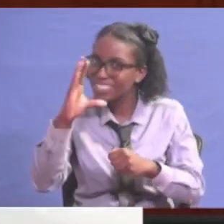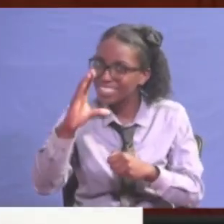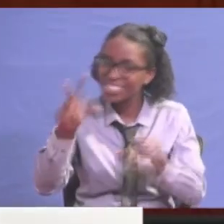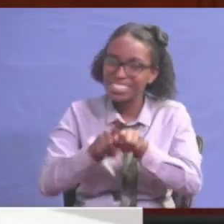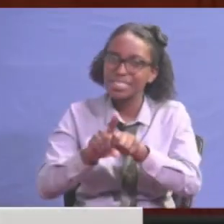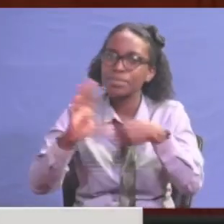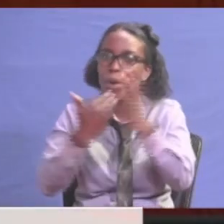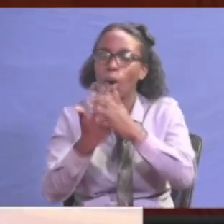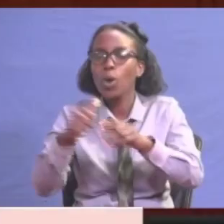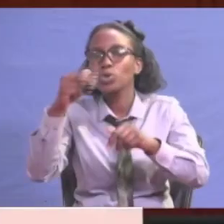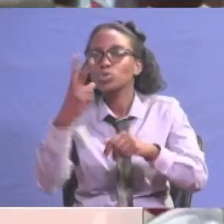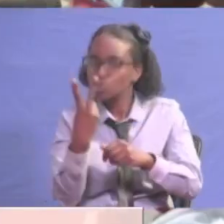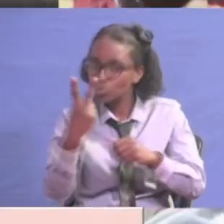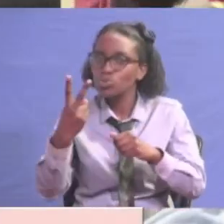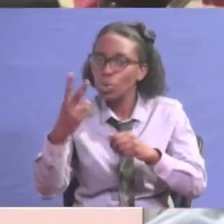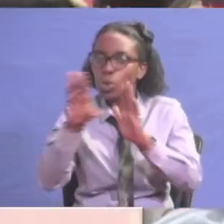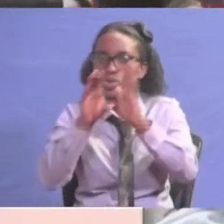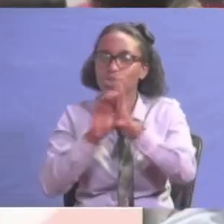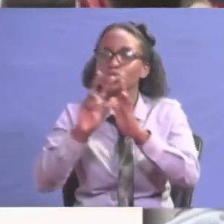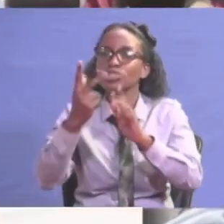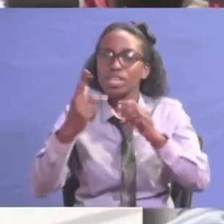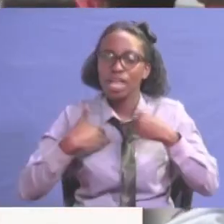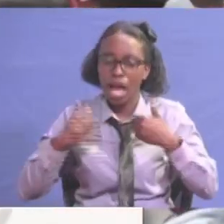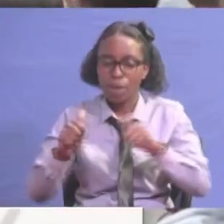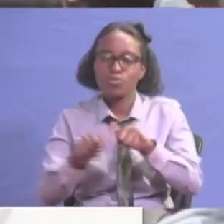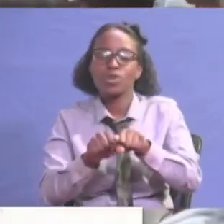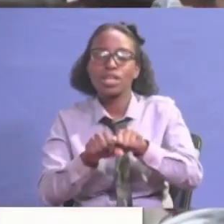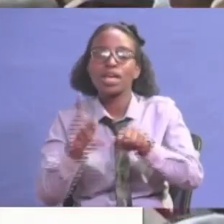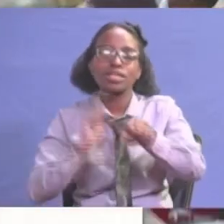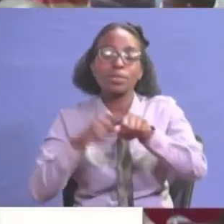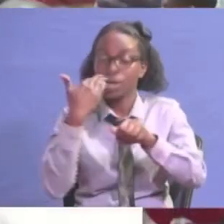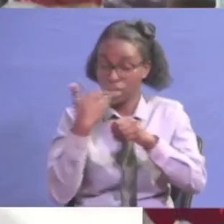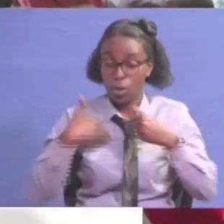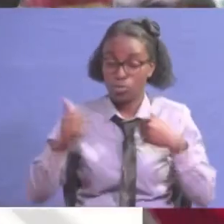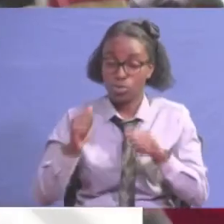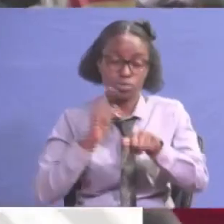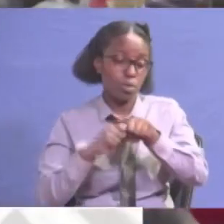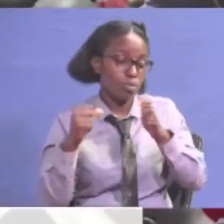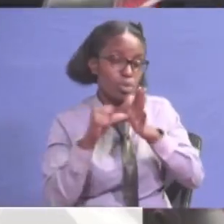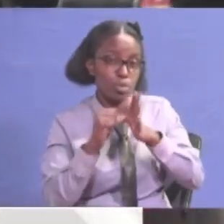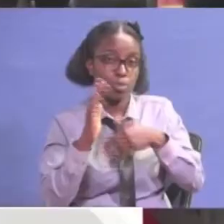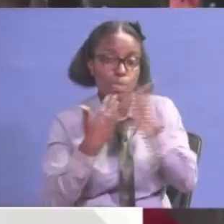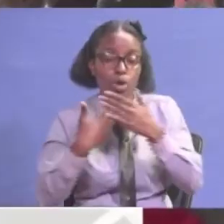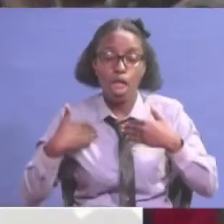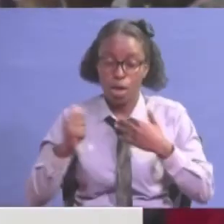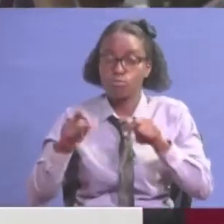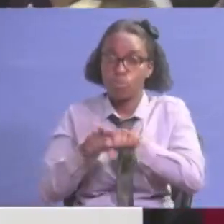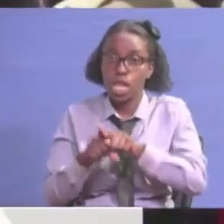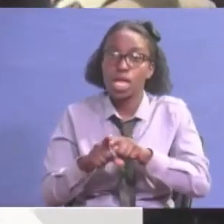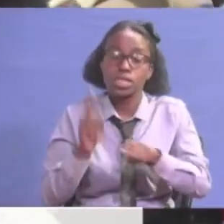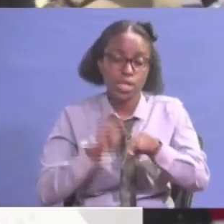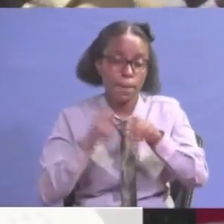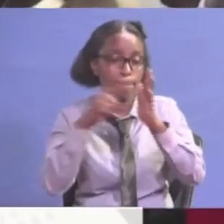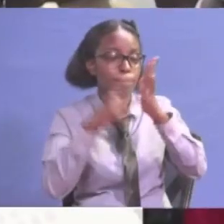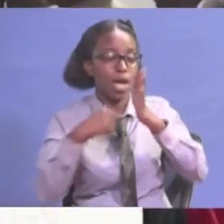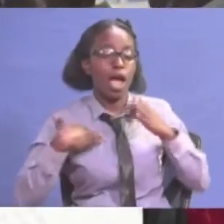the Constitution of Kenya. The Deputy President is also accused of making false and malicious statements which breach both the Penal